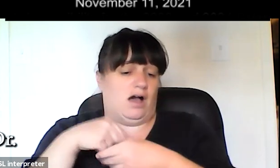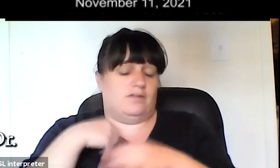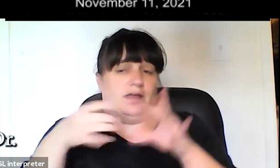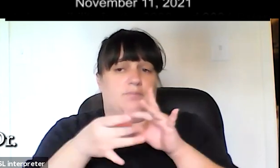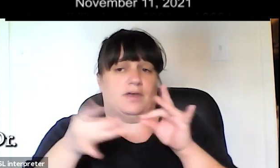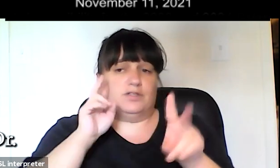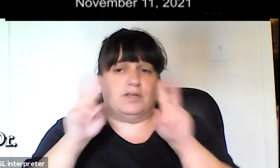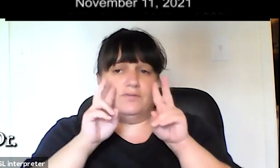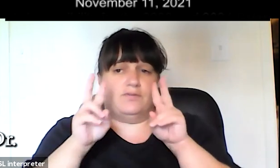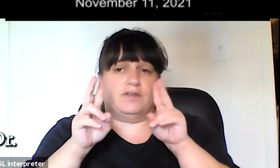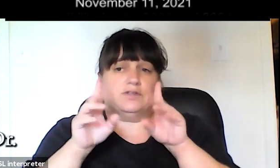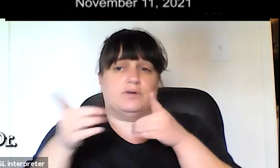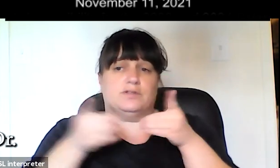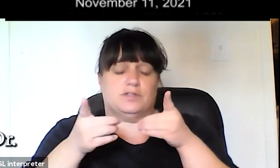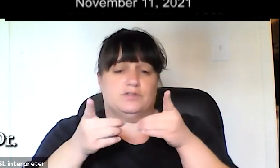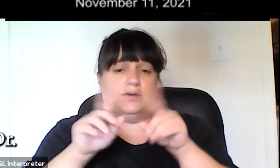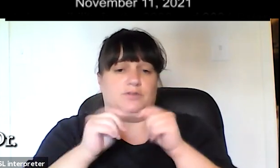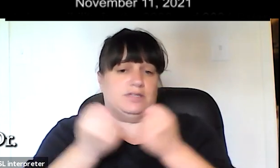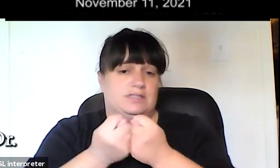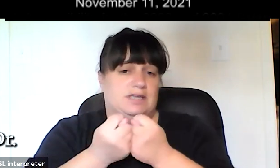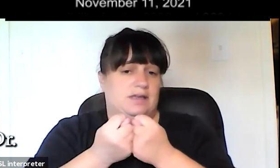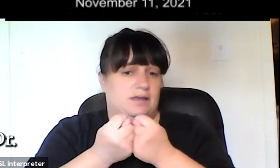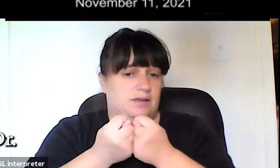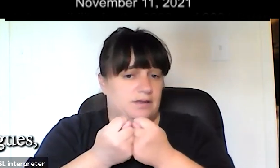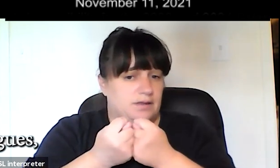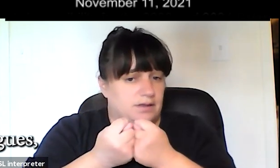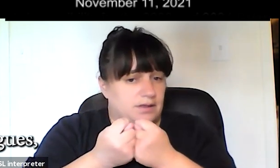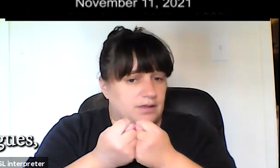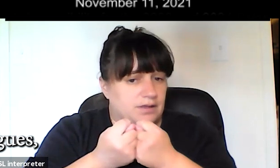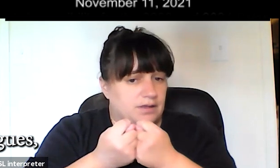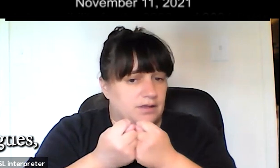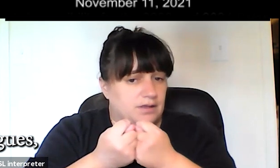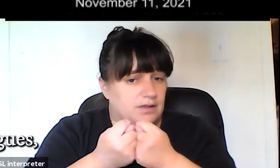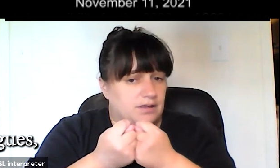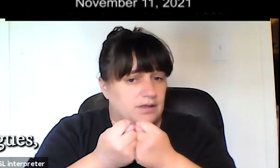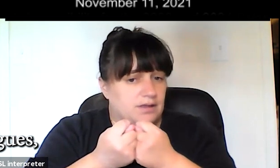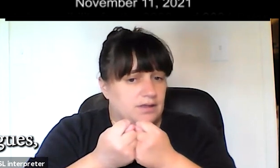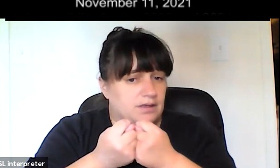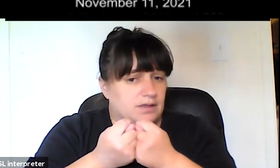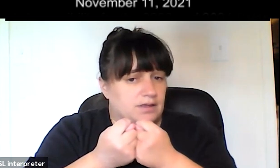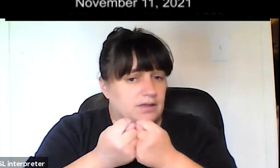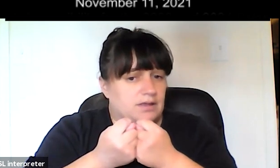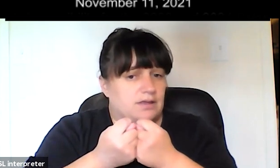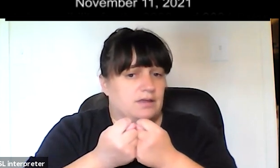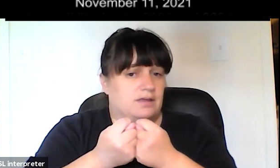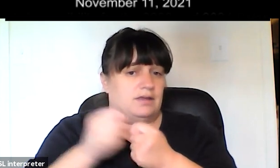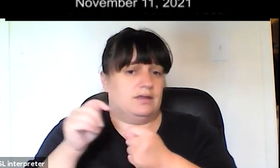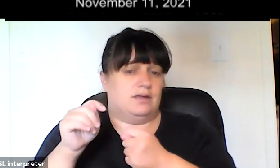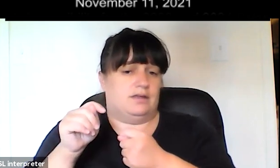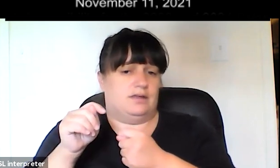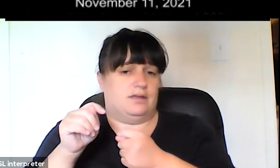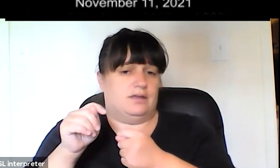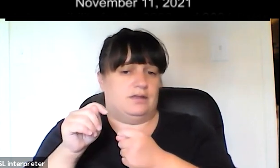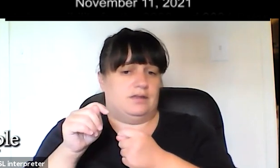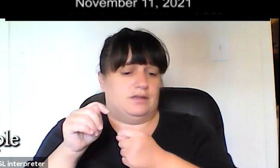visual description team with JJ, Christine, myself, and also Dr. Peter Edmonds and a few of our colleagues, the sonification team that I